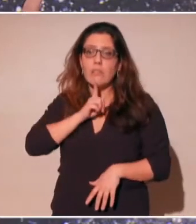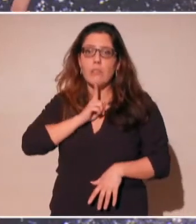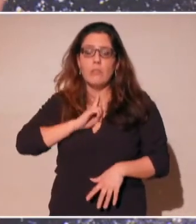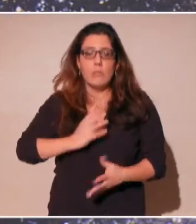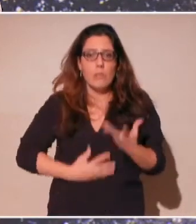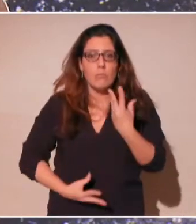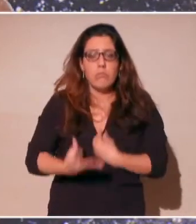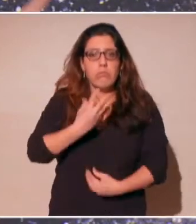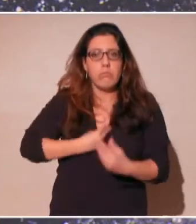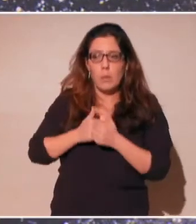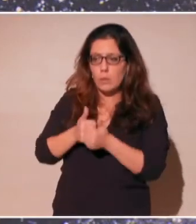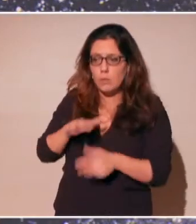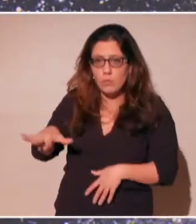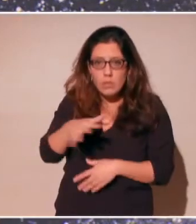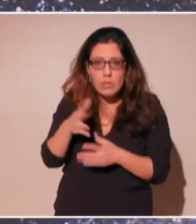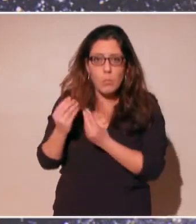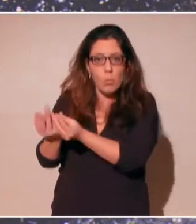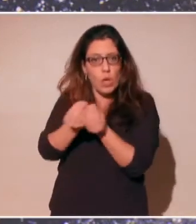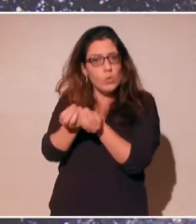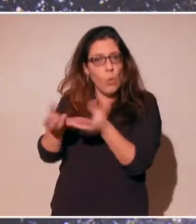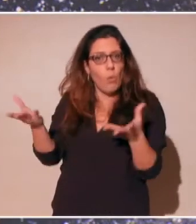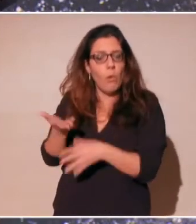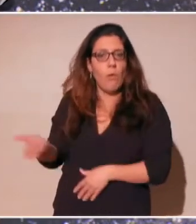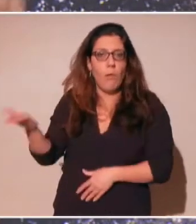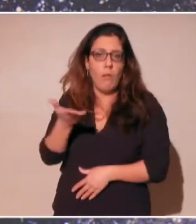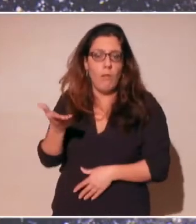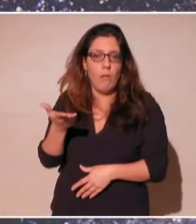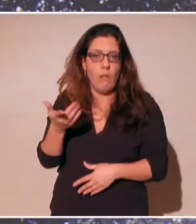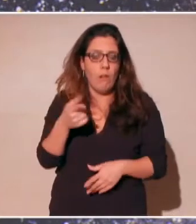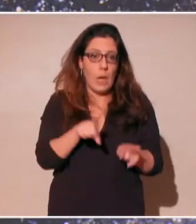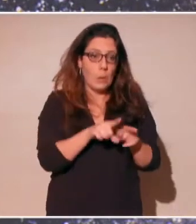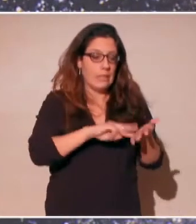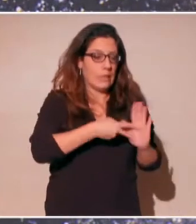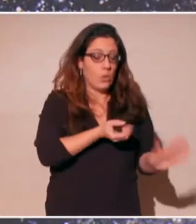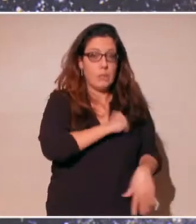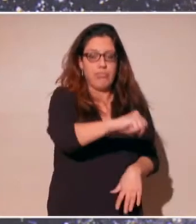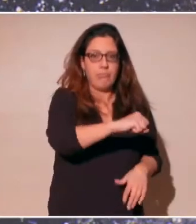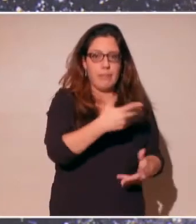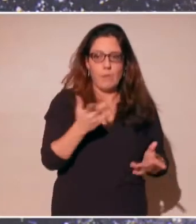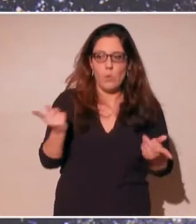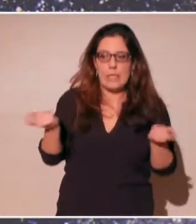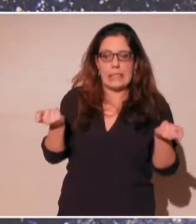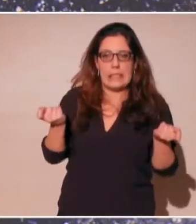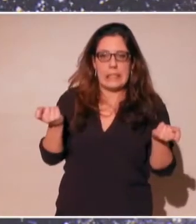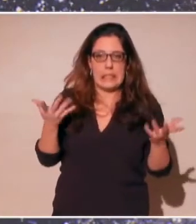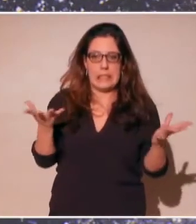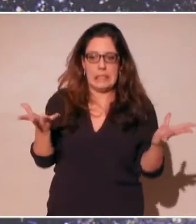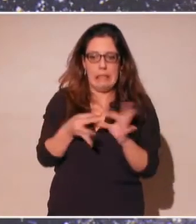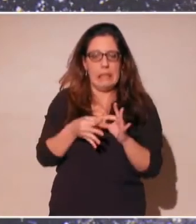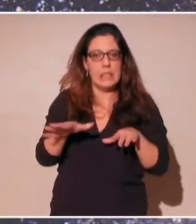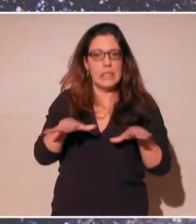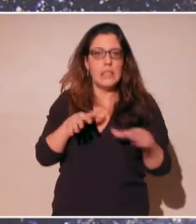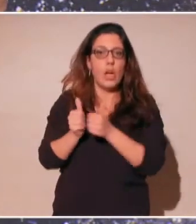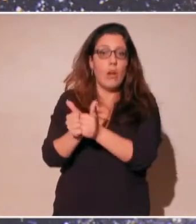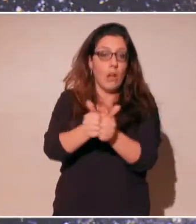that situation, because a large majority of our population is not actually ingesting and understanding